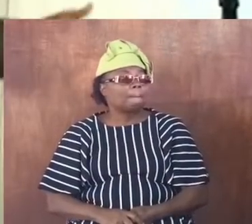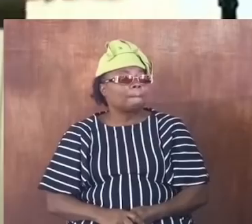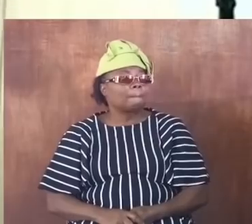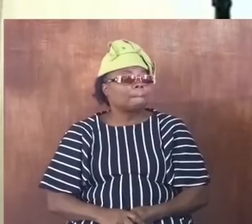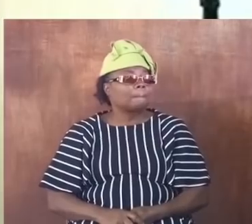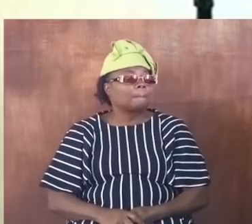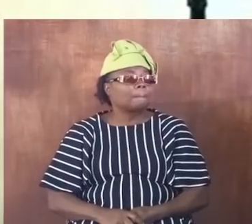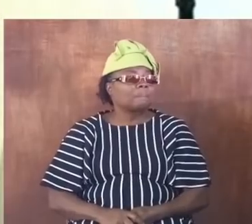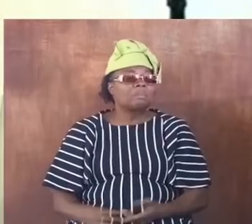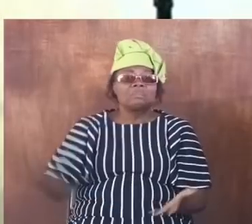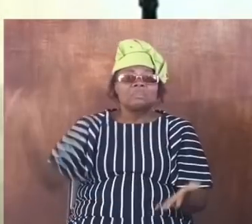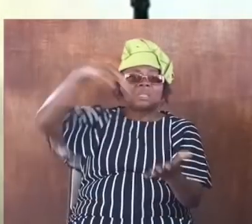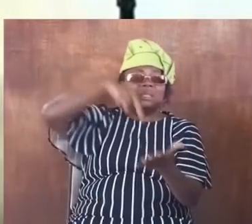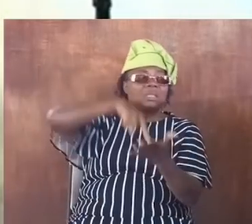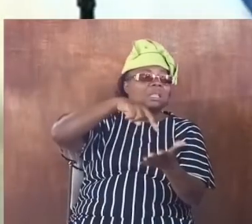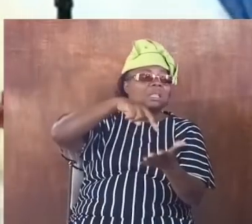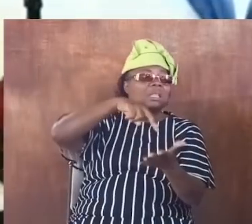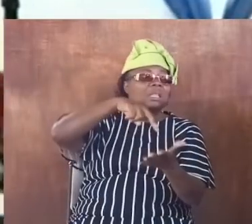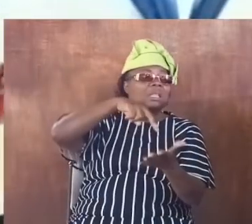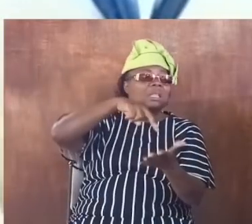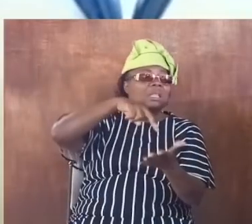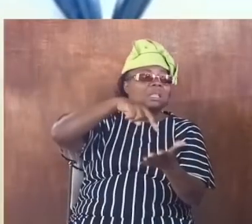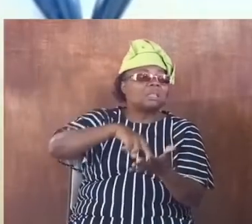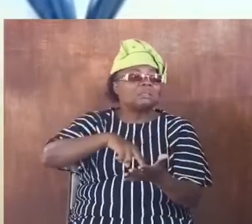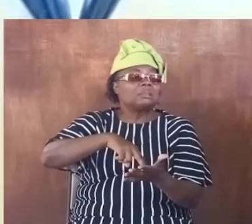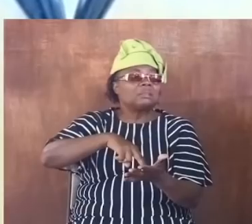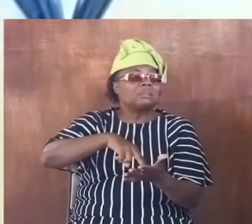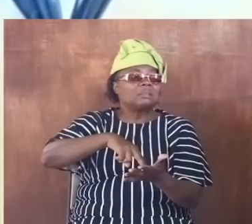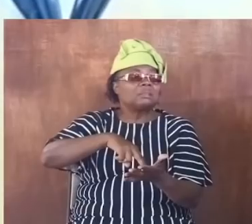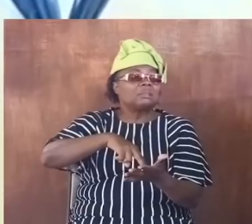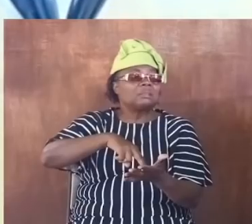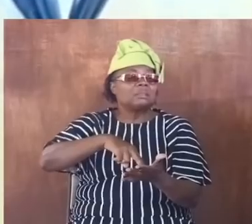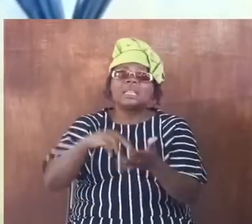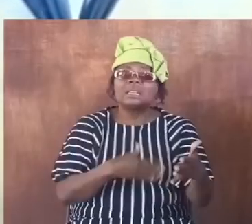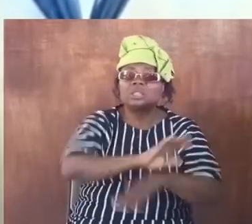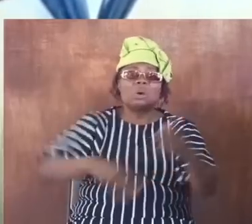Can we stand? It's all over me and he's keeping me alive.